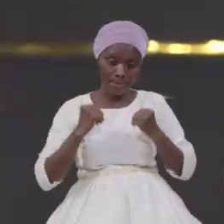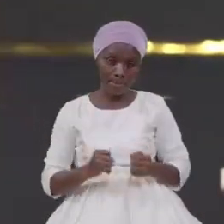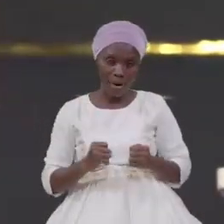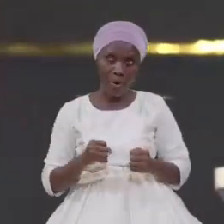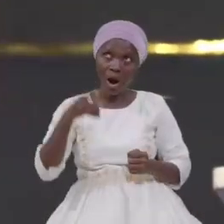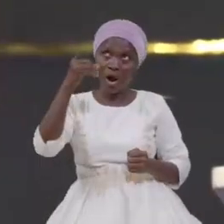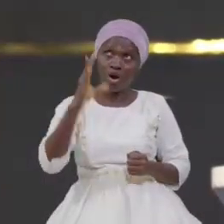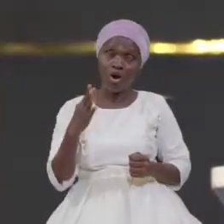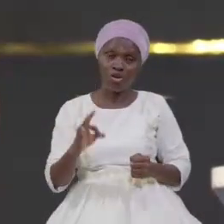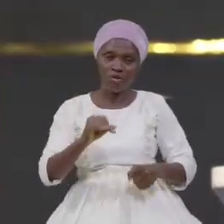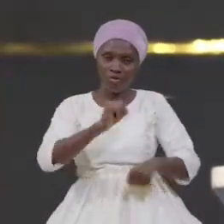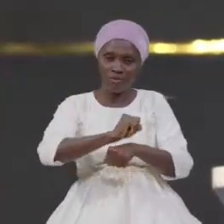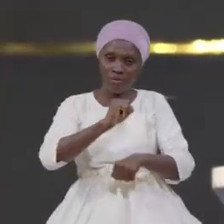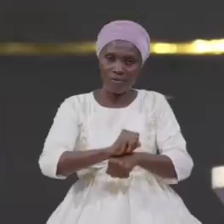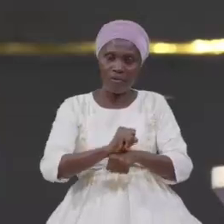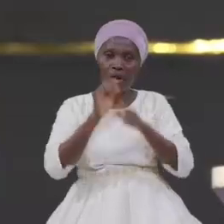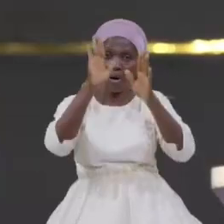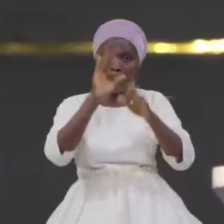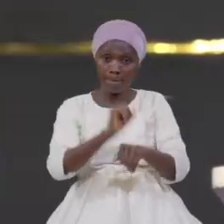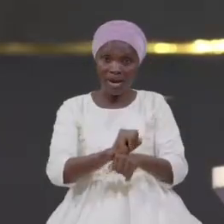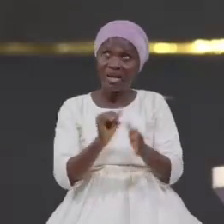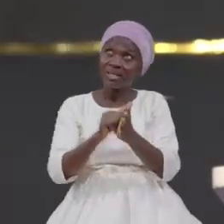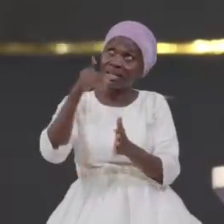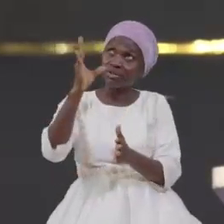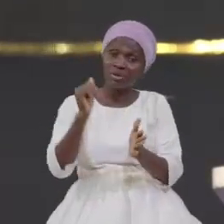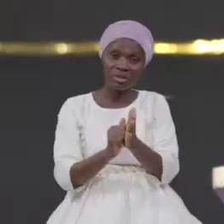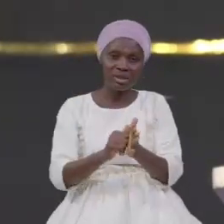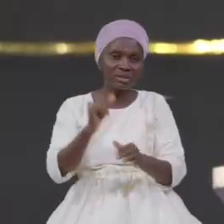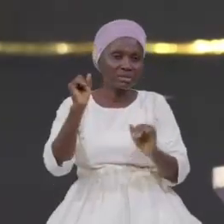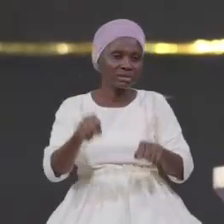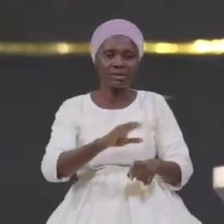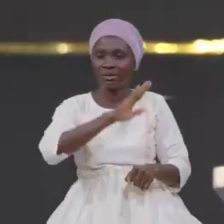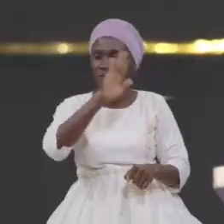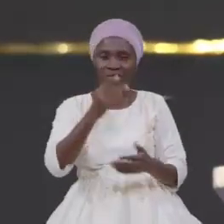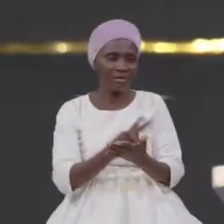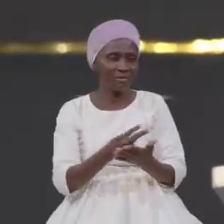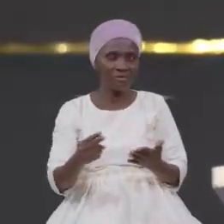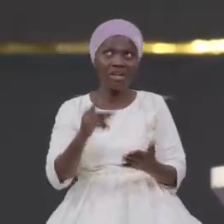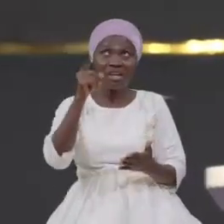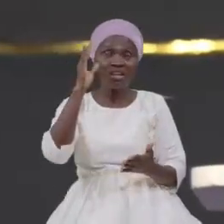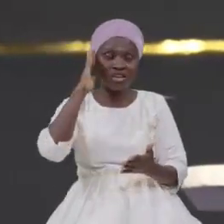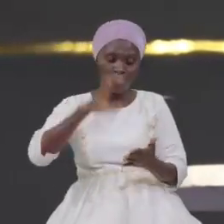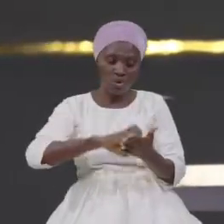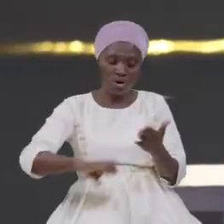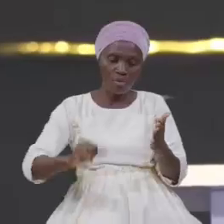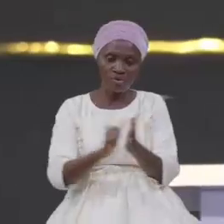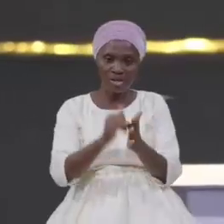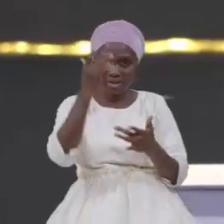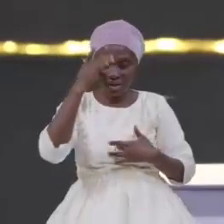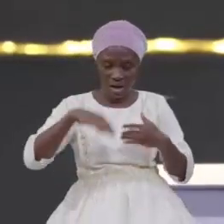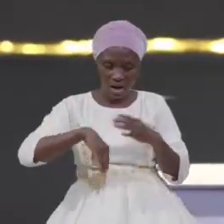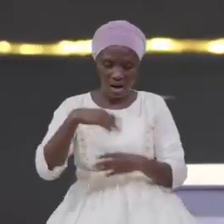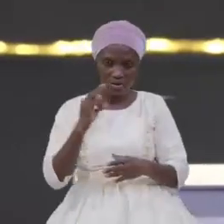that God that can never fail will bring that sickness out of your body. You'll march on